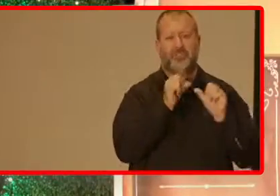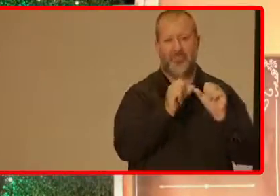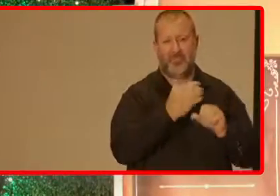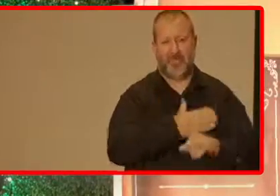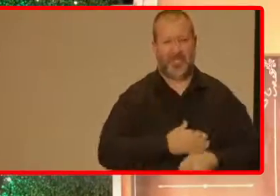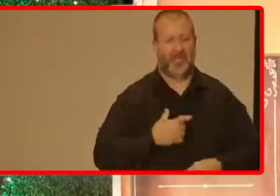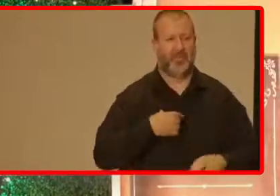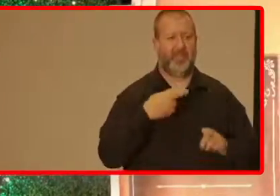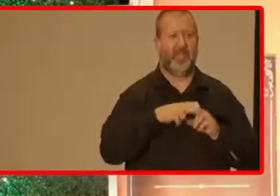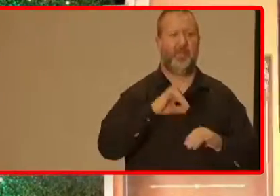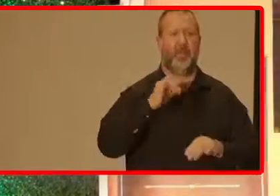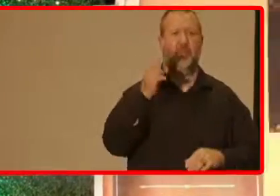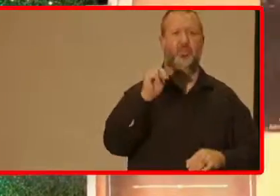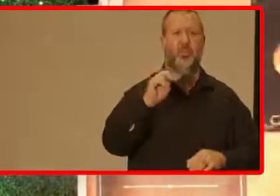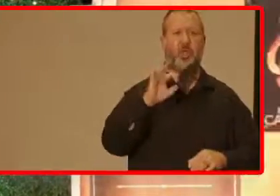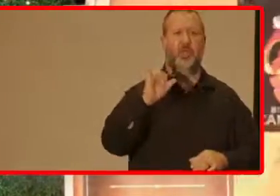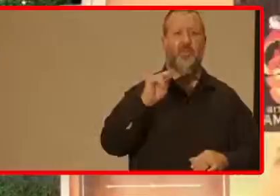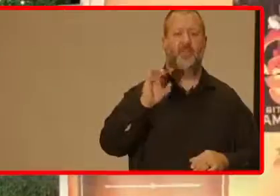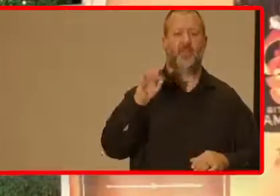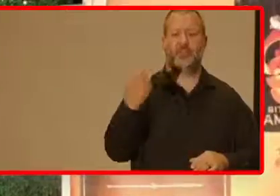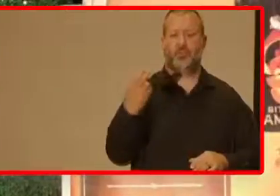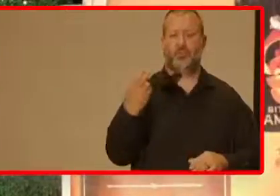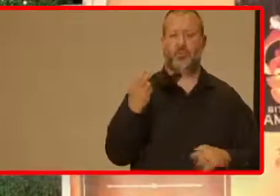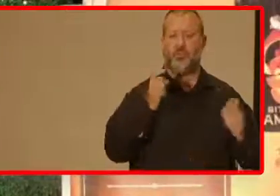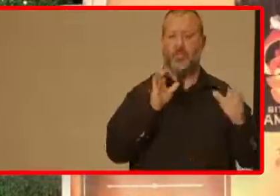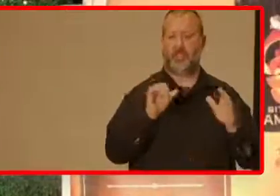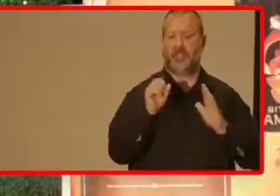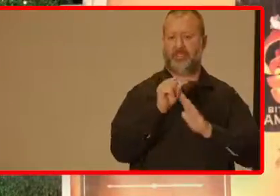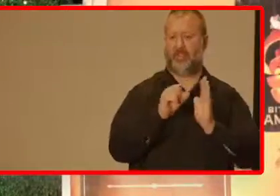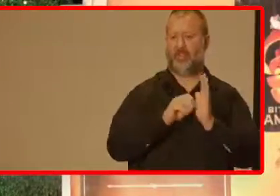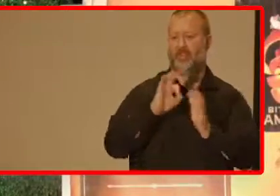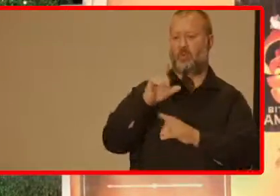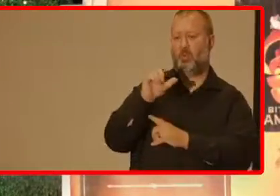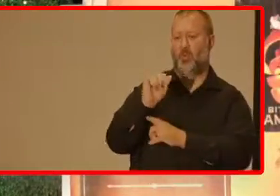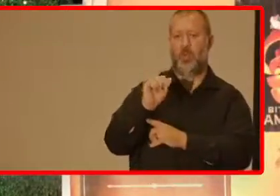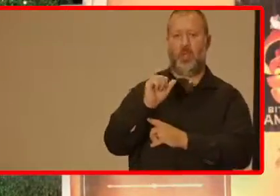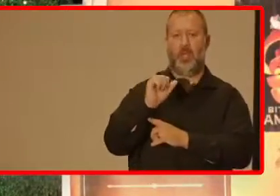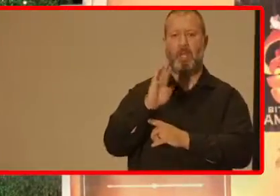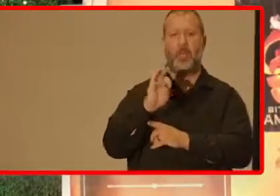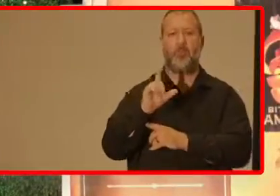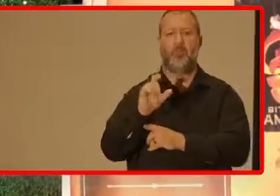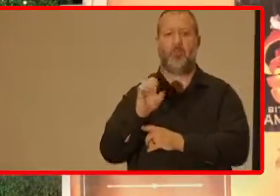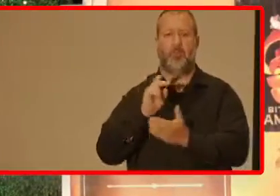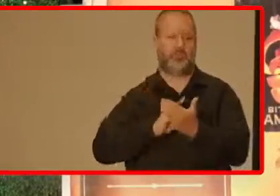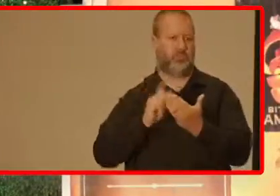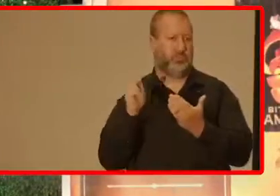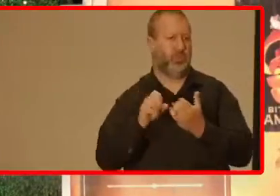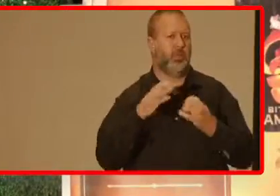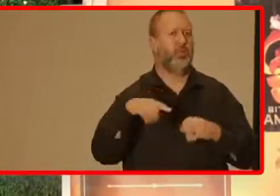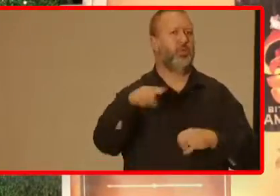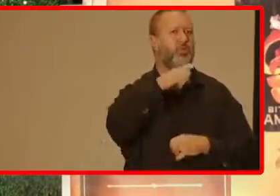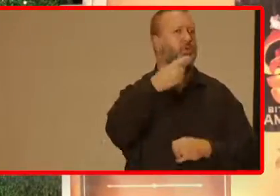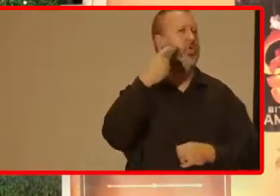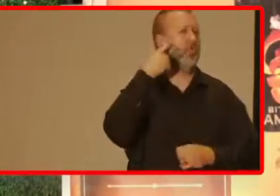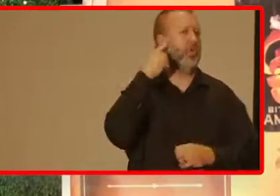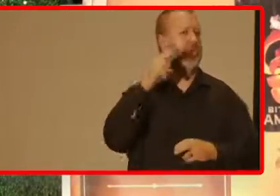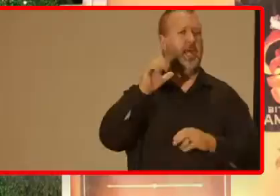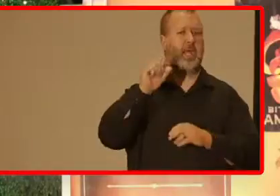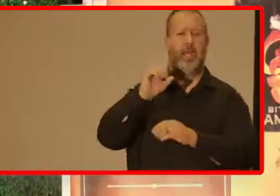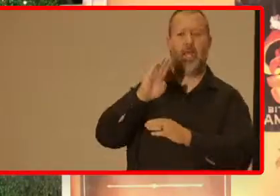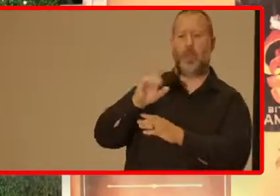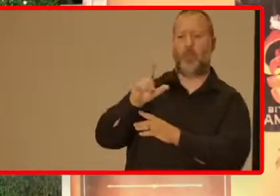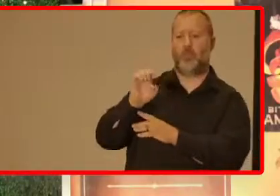my name is John Finch. I am the director of the state of Florida's ABLE program. How many of you have heard of